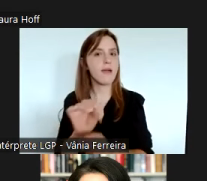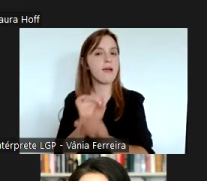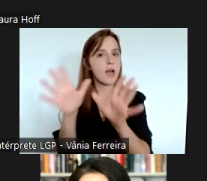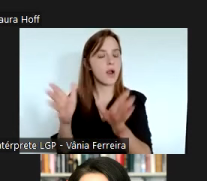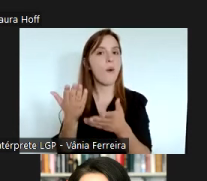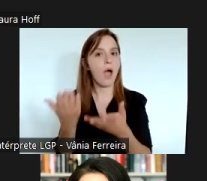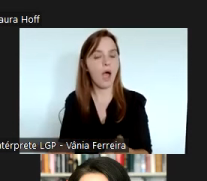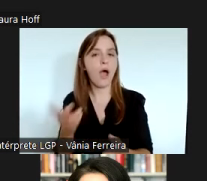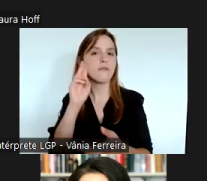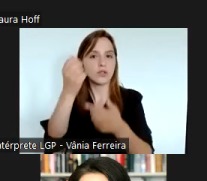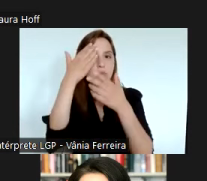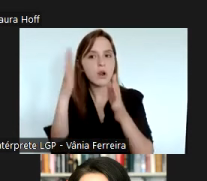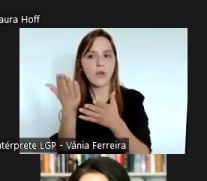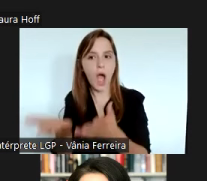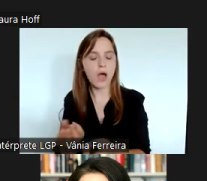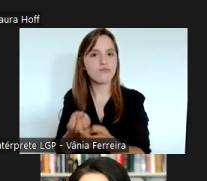not expressed.